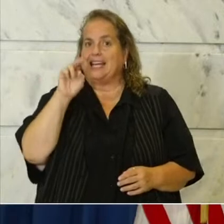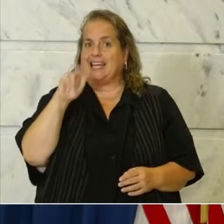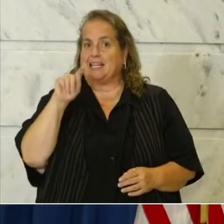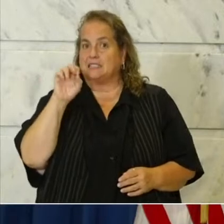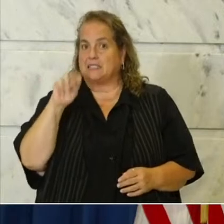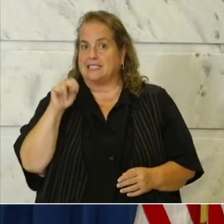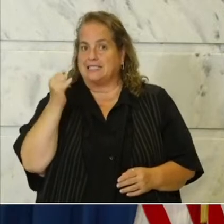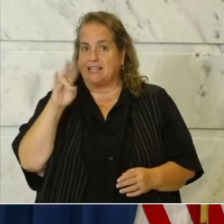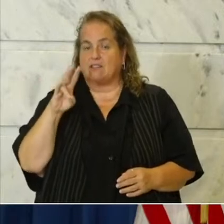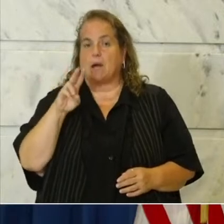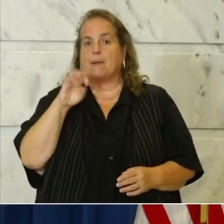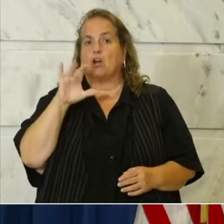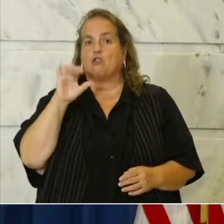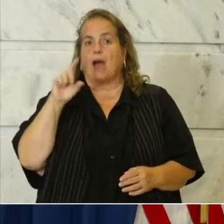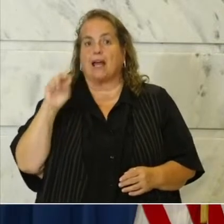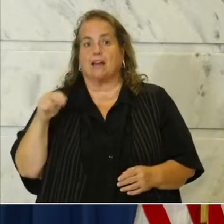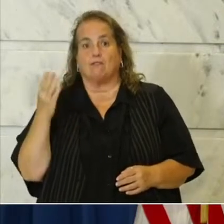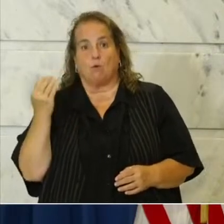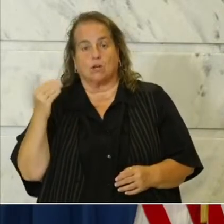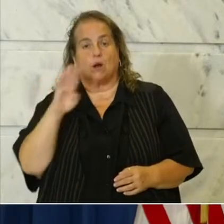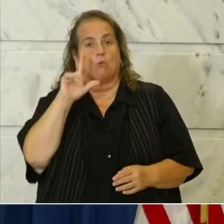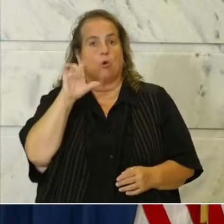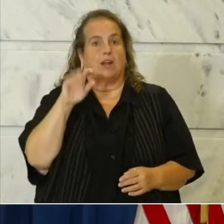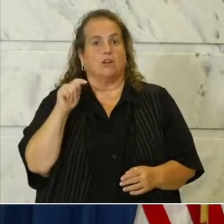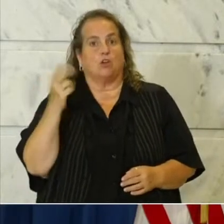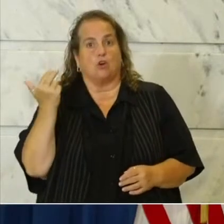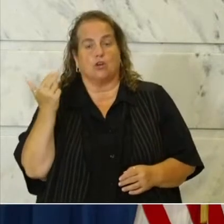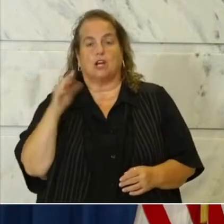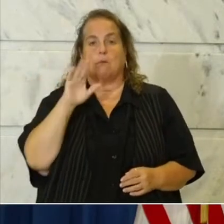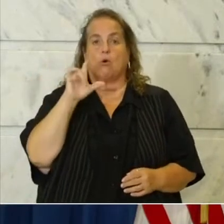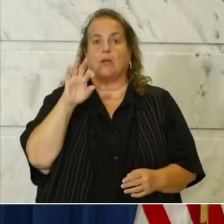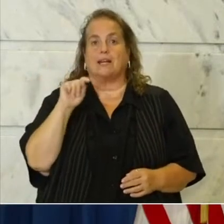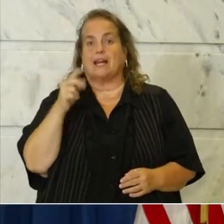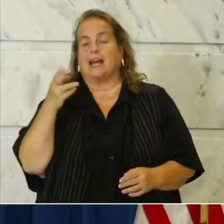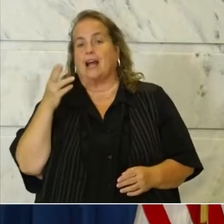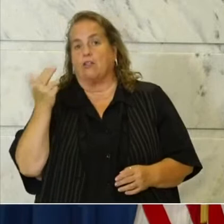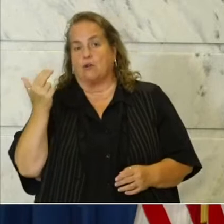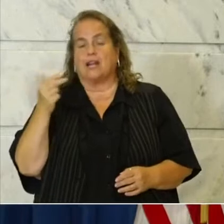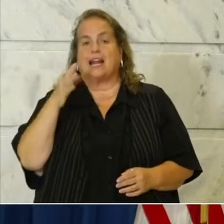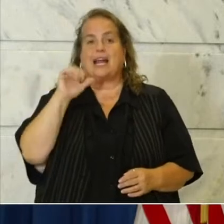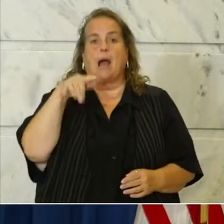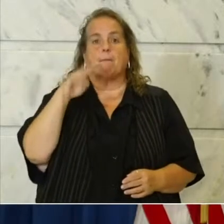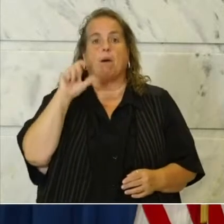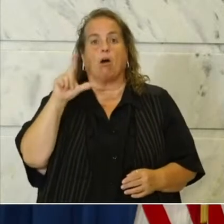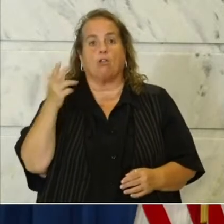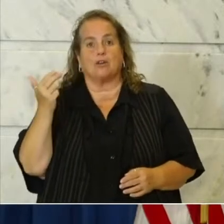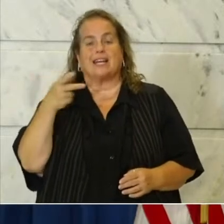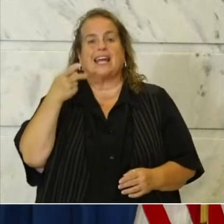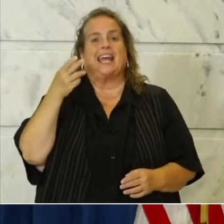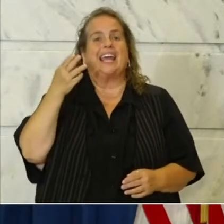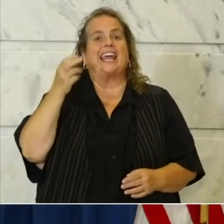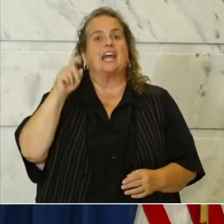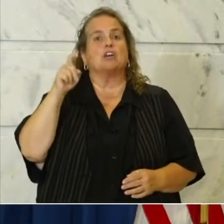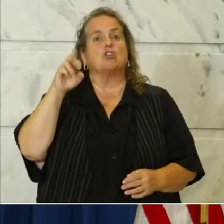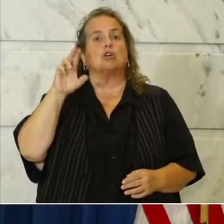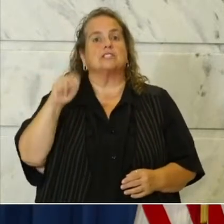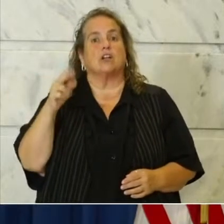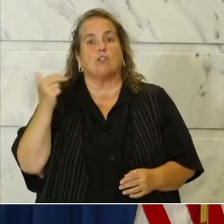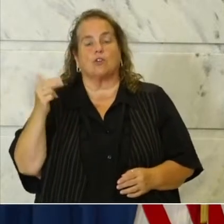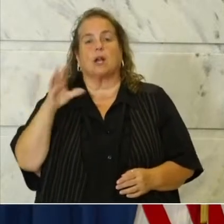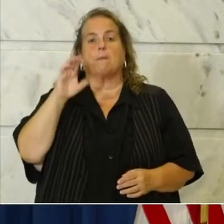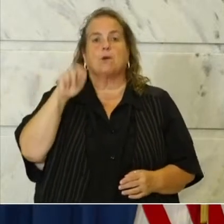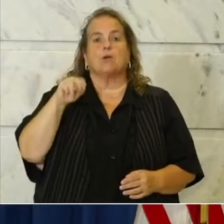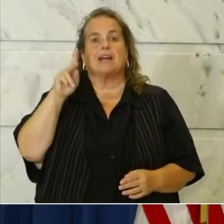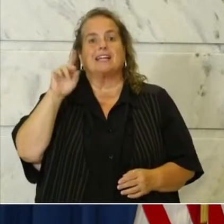17, McCracken, 14, Bullitt, 13, Campbell, 13, Henderson, 13, Boone and Casey and Davis, 12,